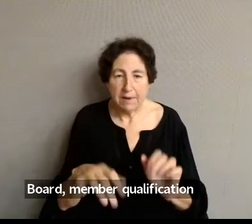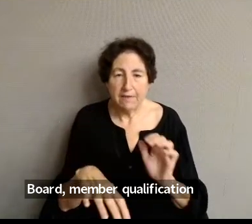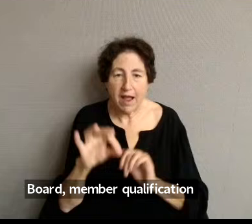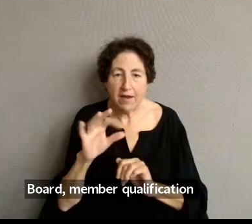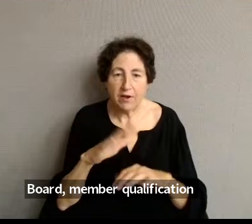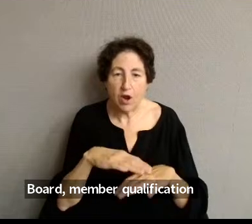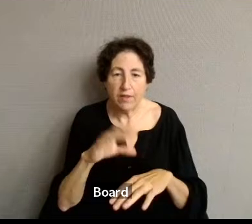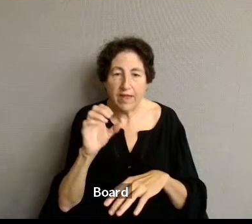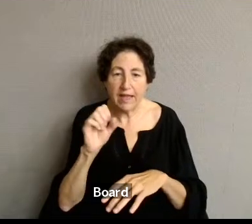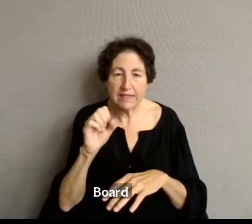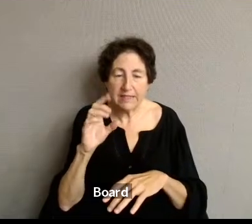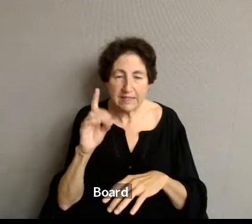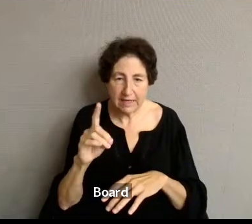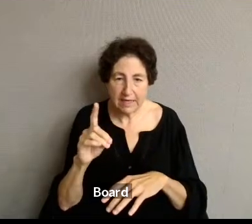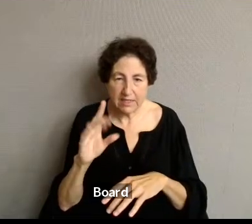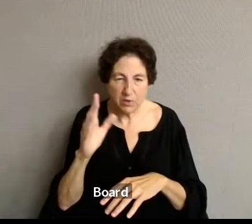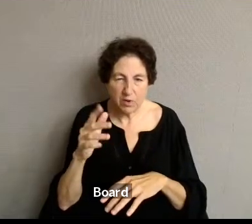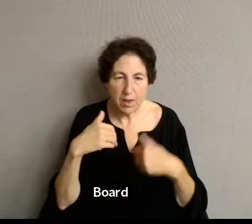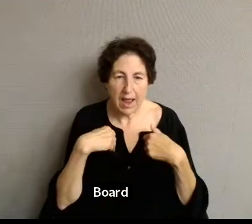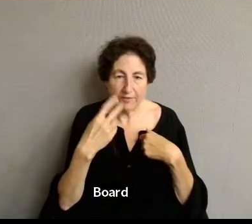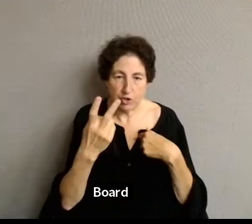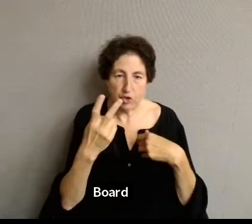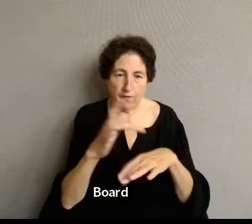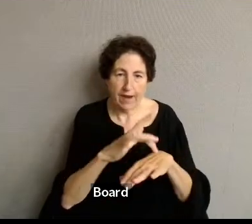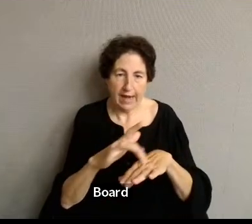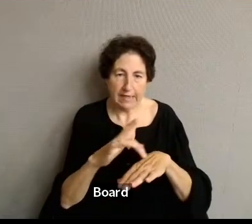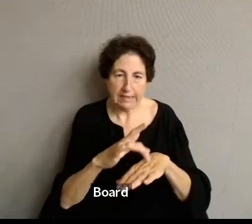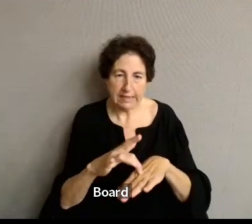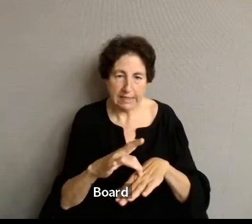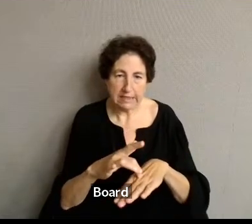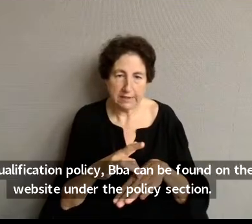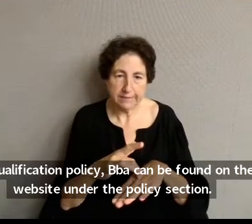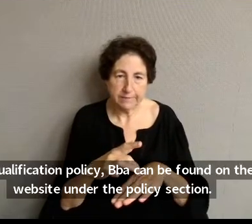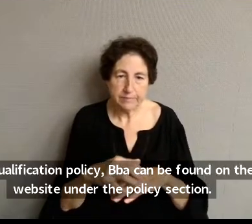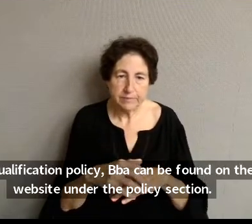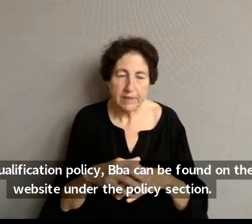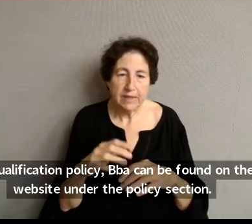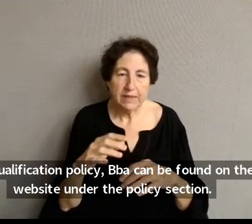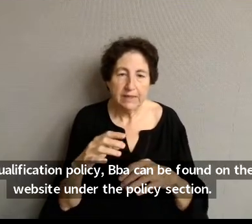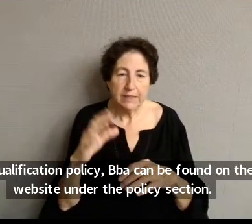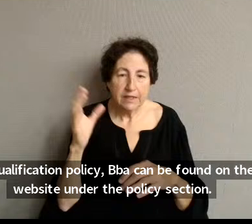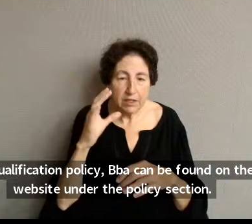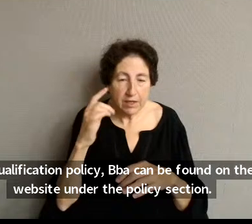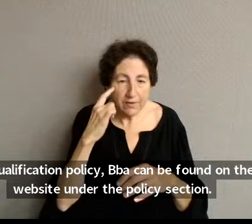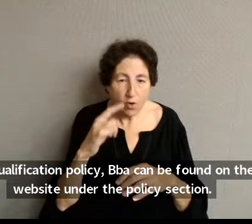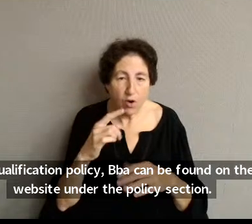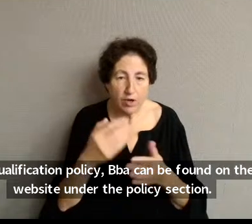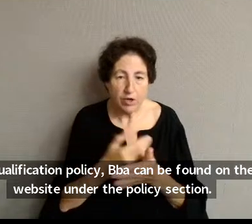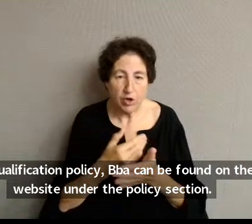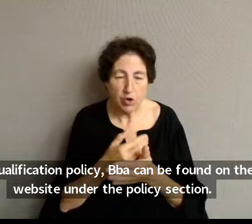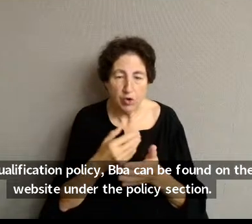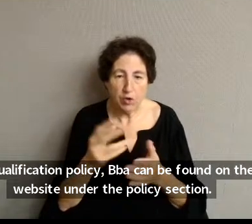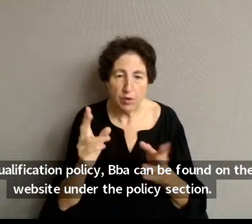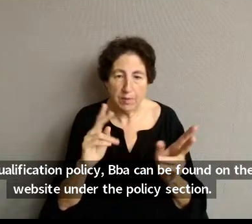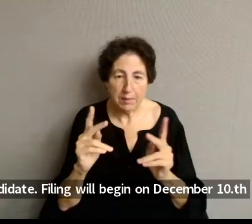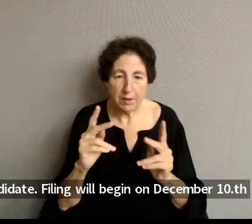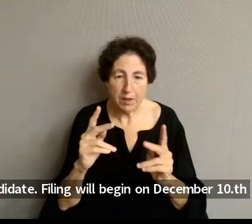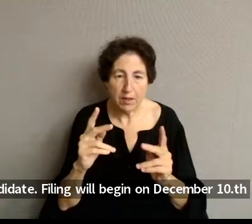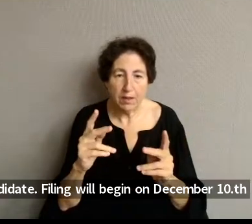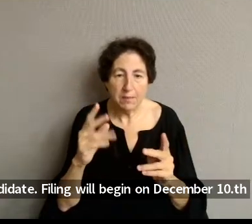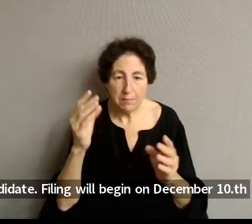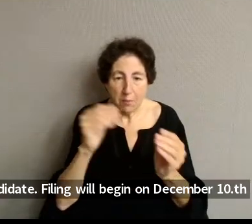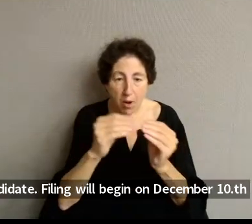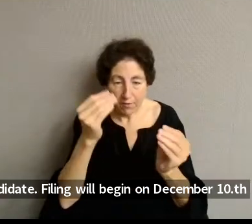SSD website under the policy section. Candidate filing will begin on December 10th. More information will be forthcoming,